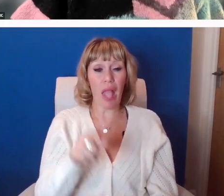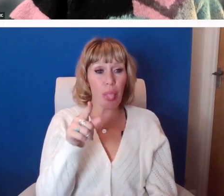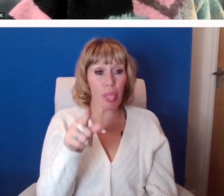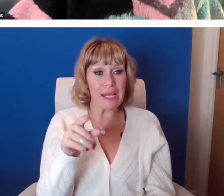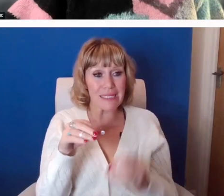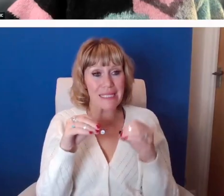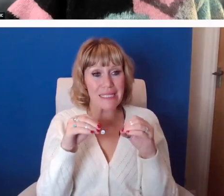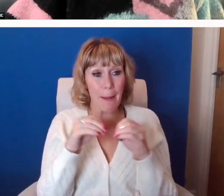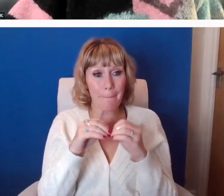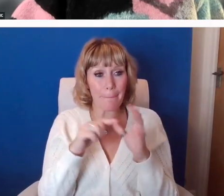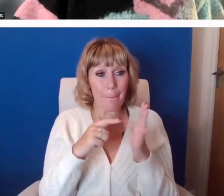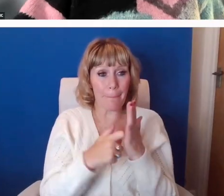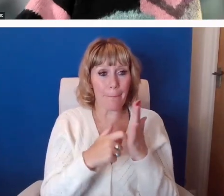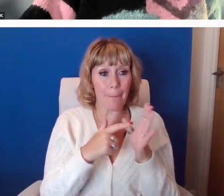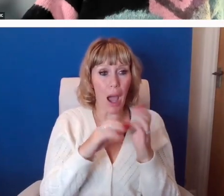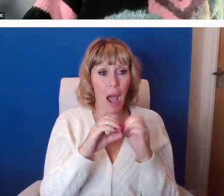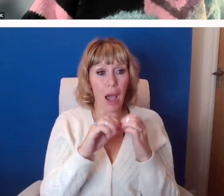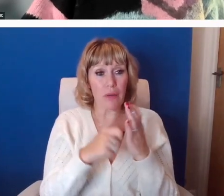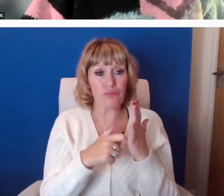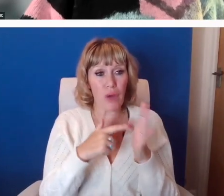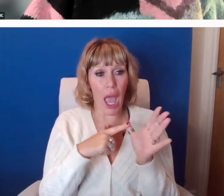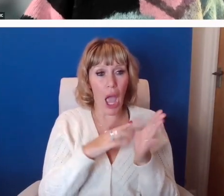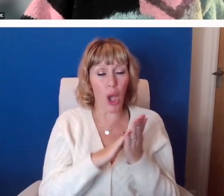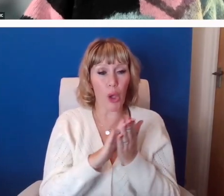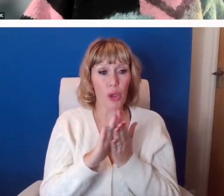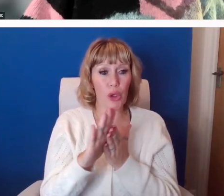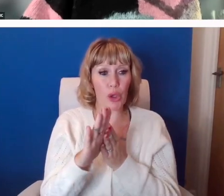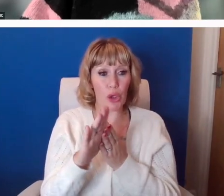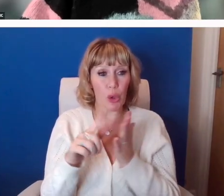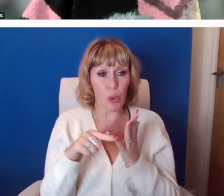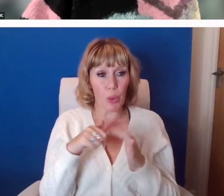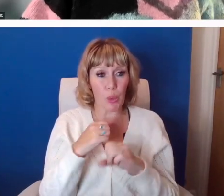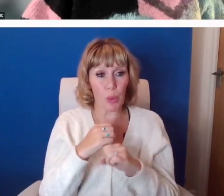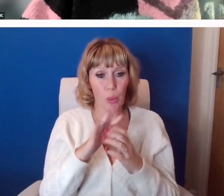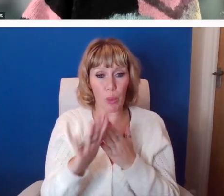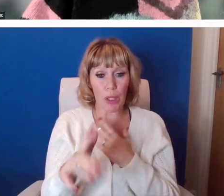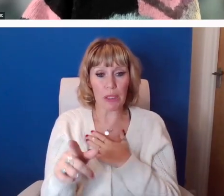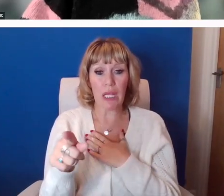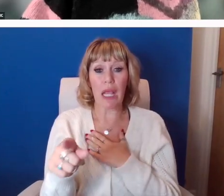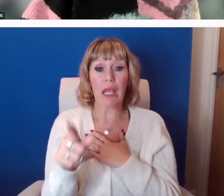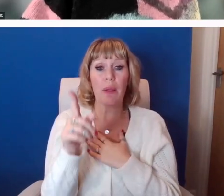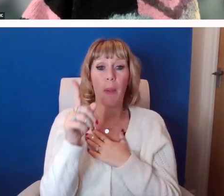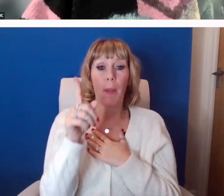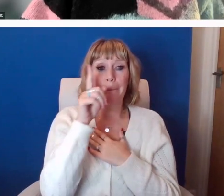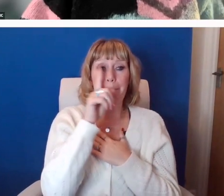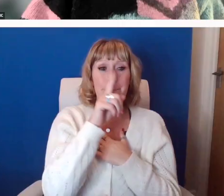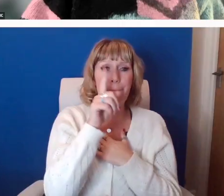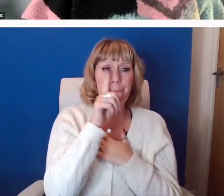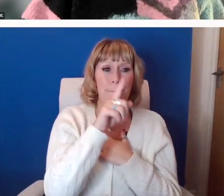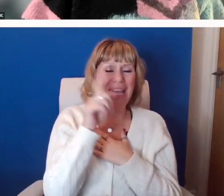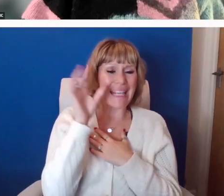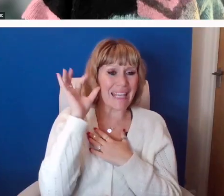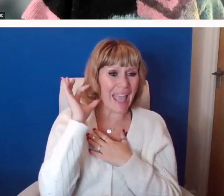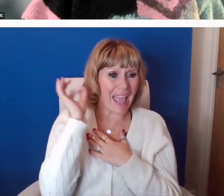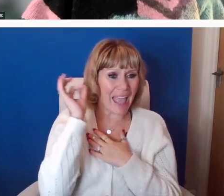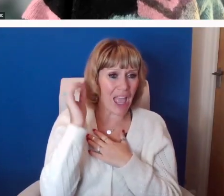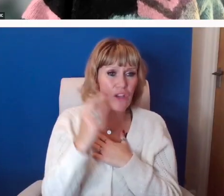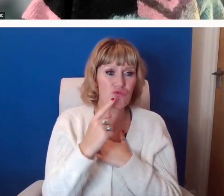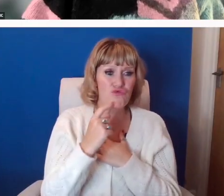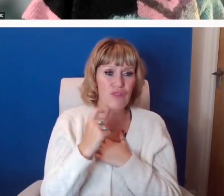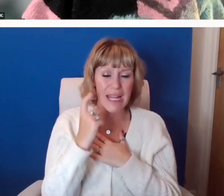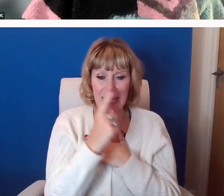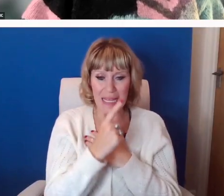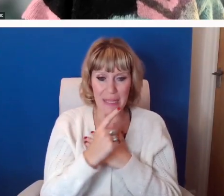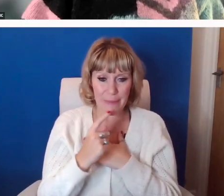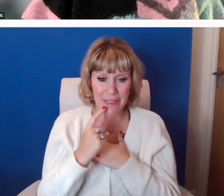Hume. And it's a watercolor portrait of a woman with pink hair and red lipstick, screaming, her mouth wrapped